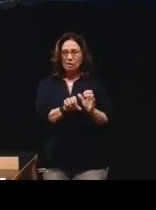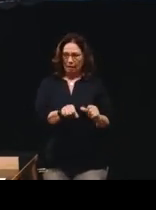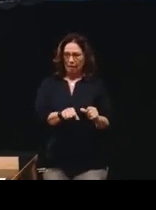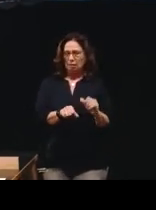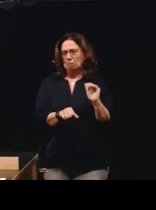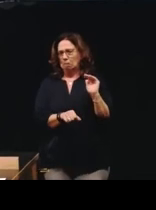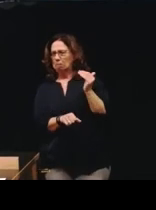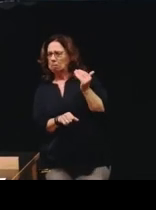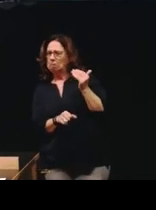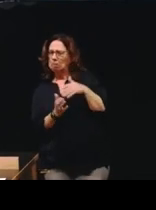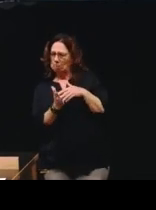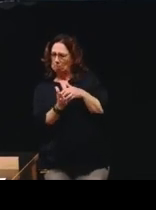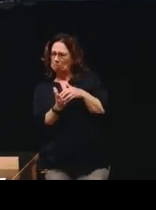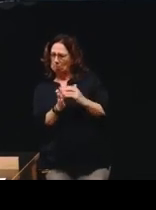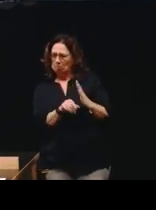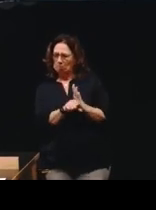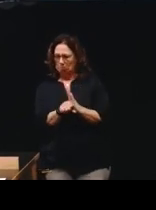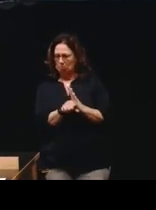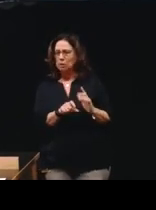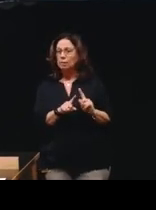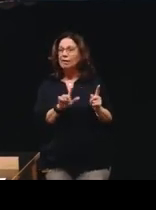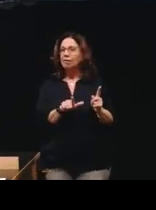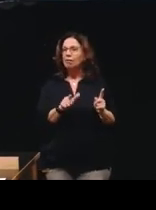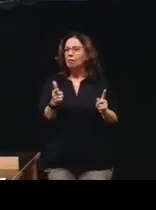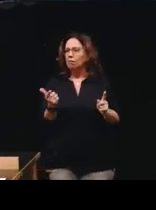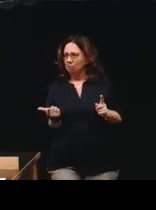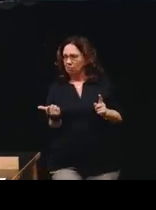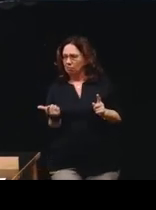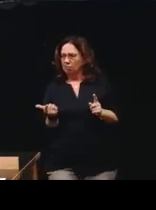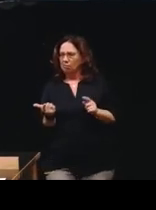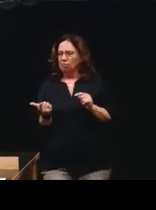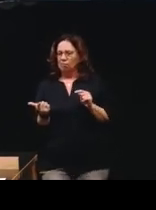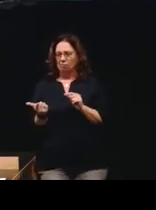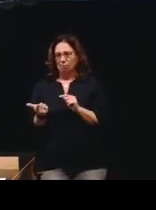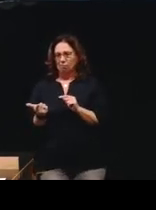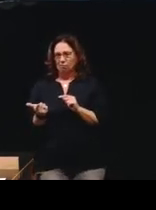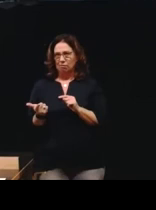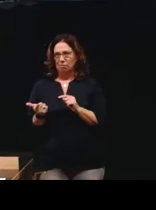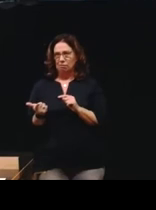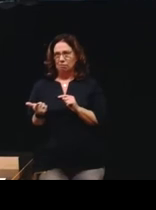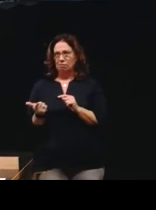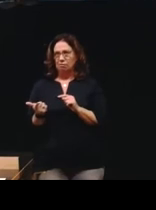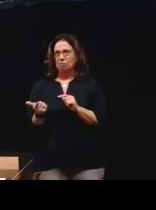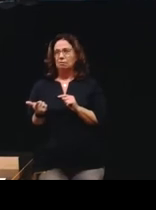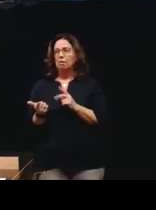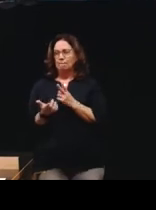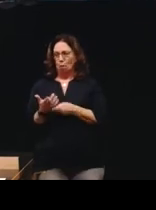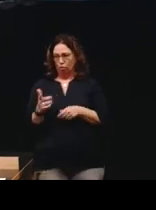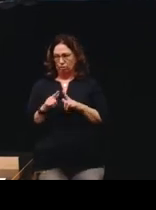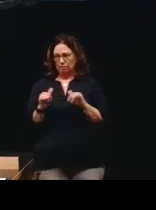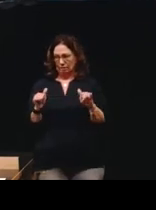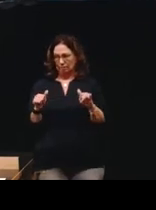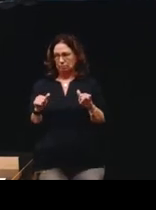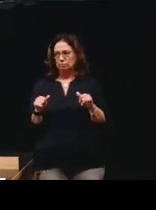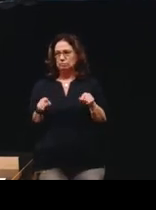apparent abduction weakness. But now test abduction bilaterally. And now you show